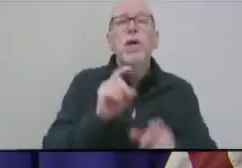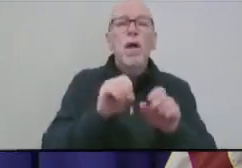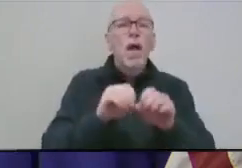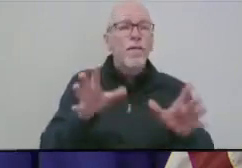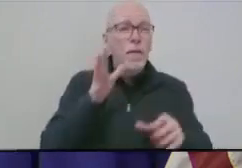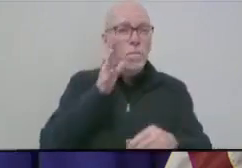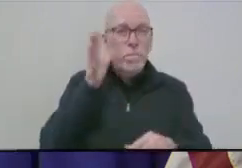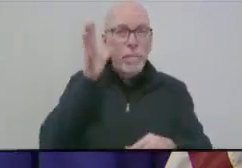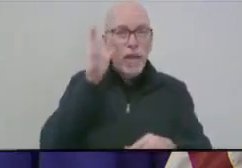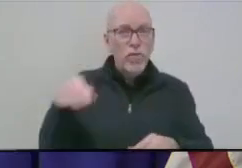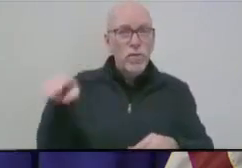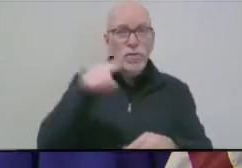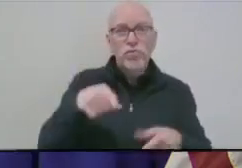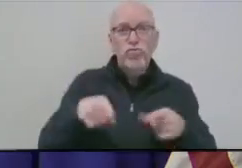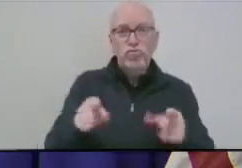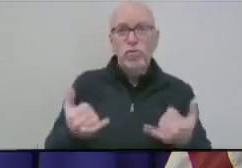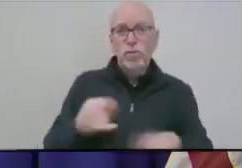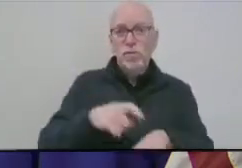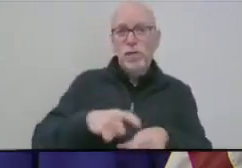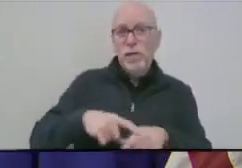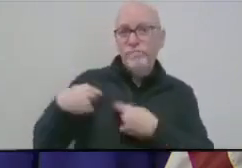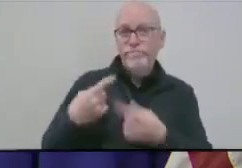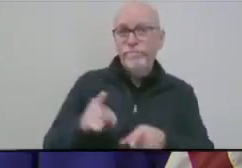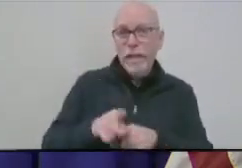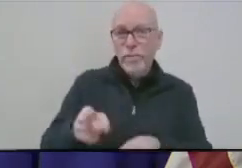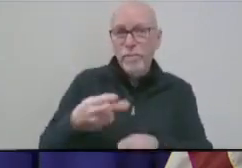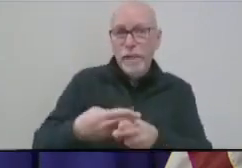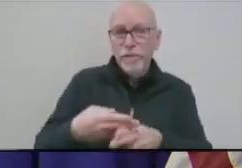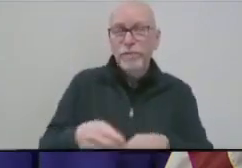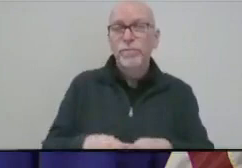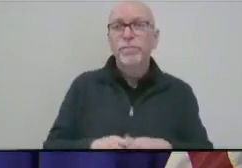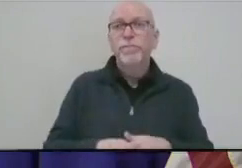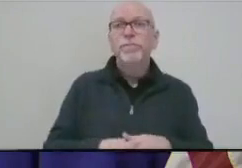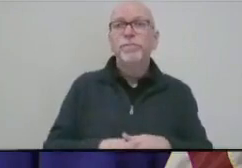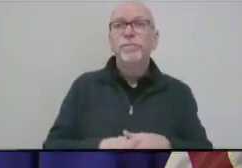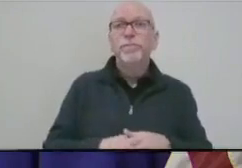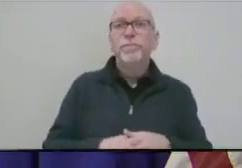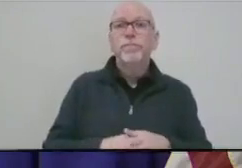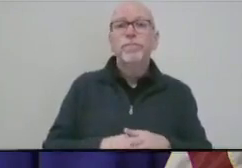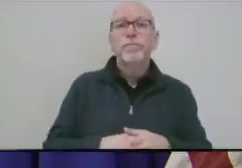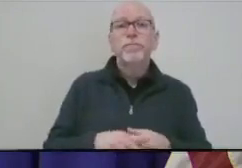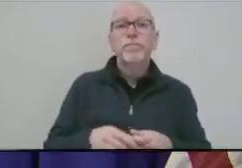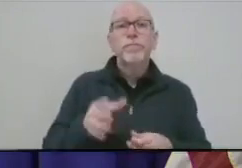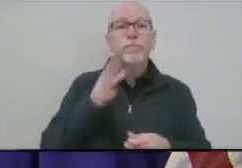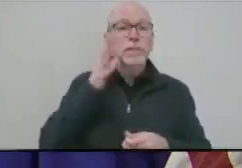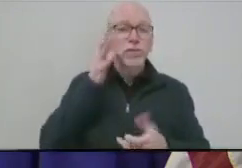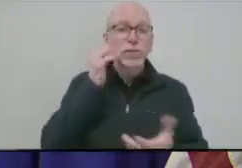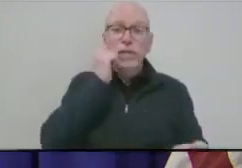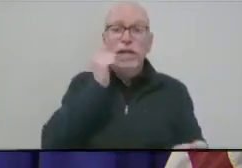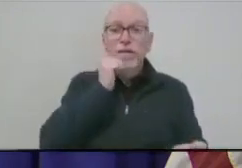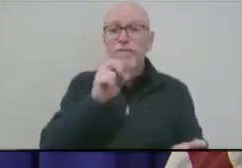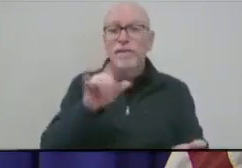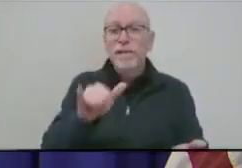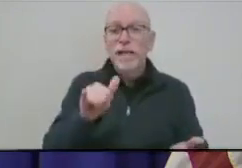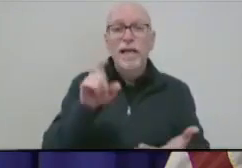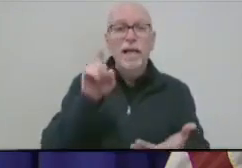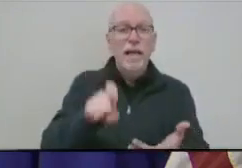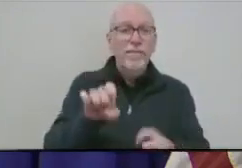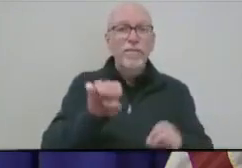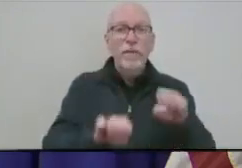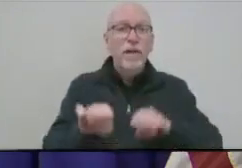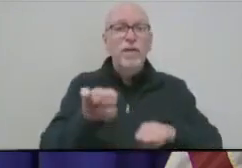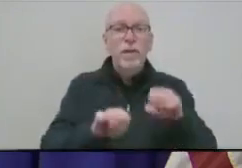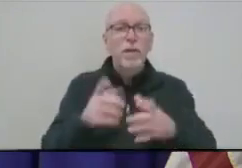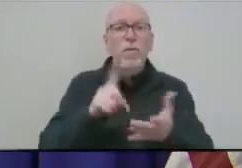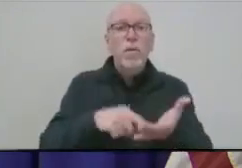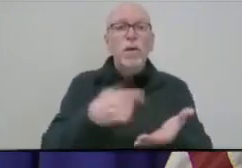parents during this time, as you mentioned, are daily reevaluating where the